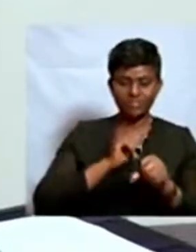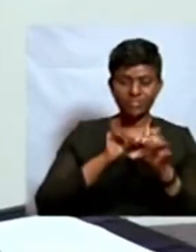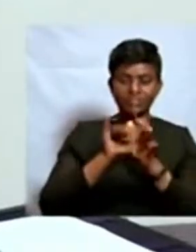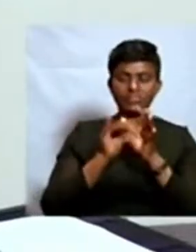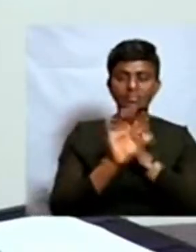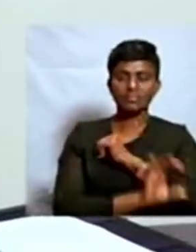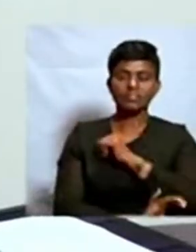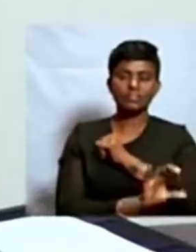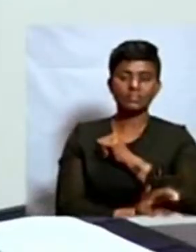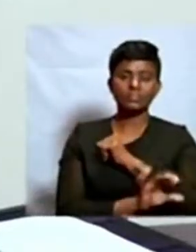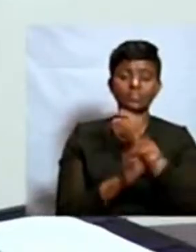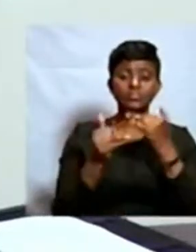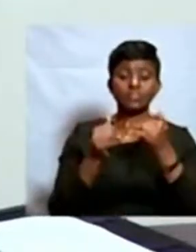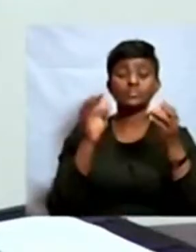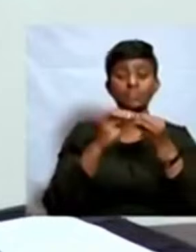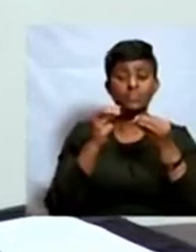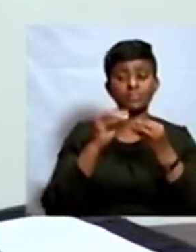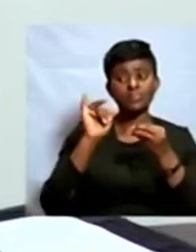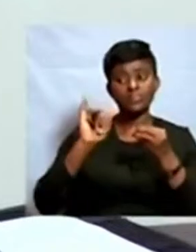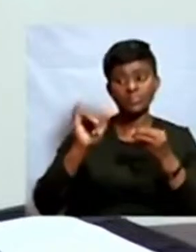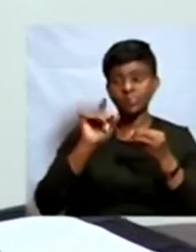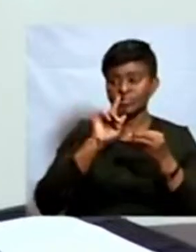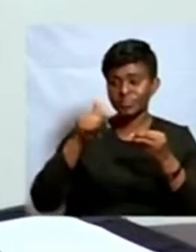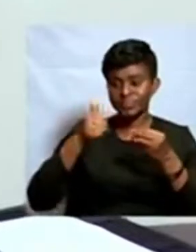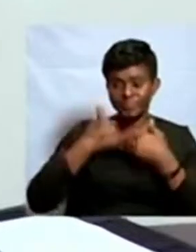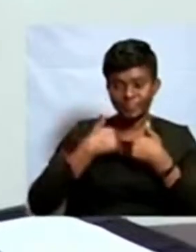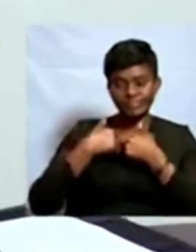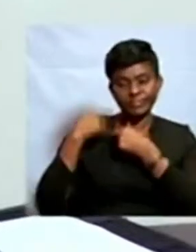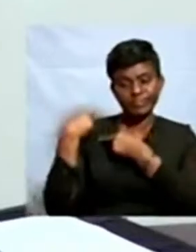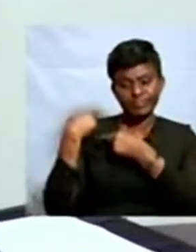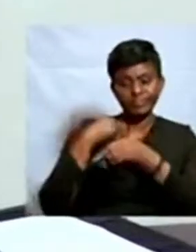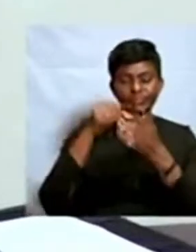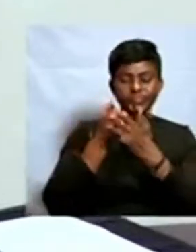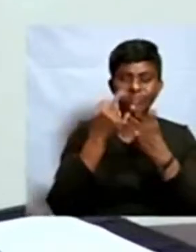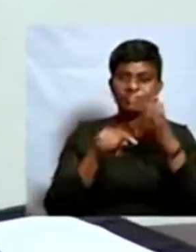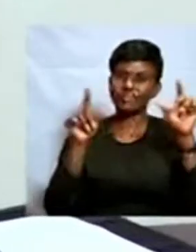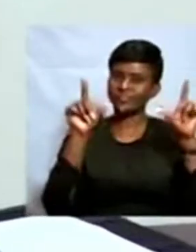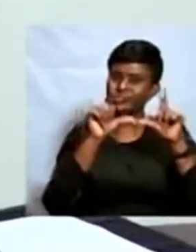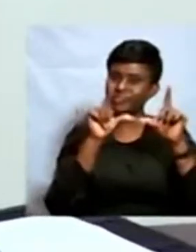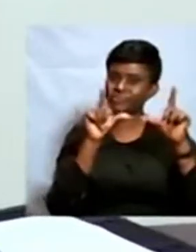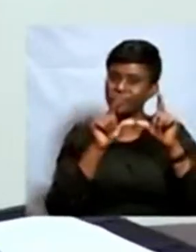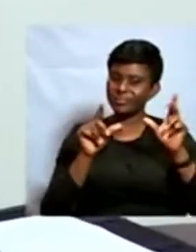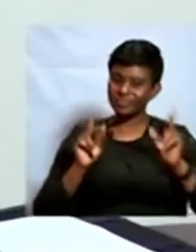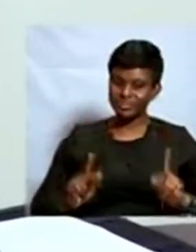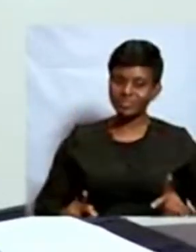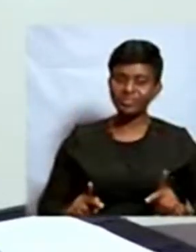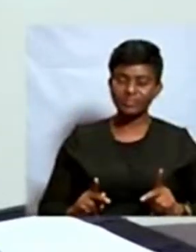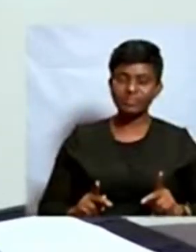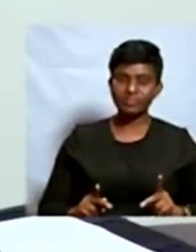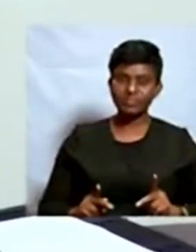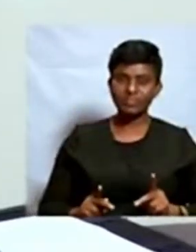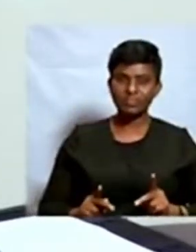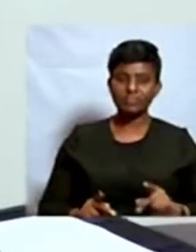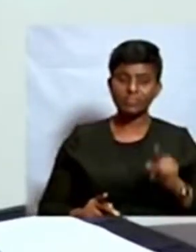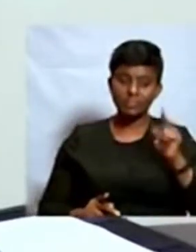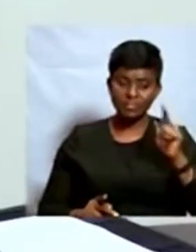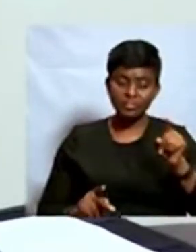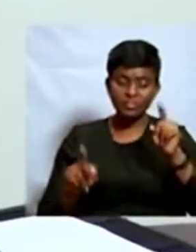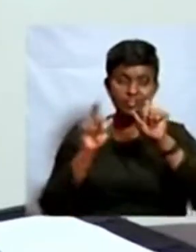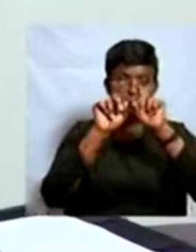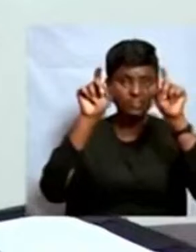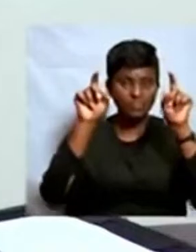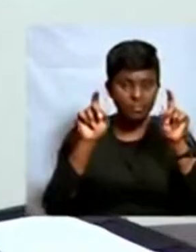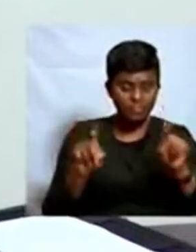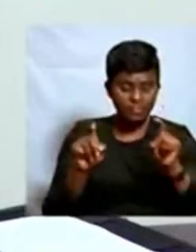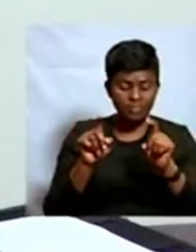country. Typically, he has to have oversight over the licensing of personnel, the certification of